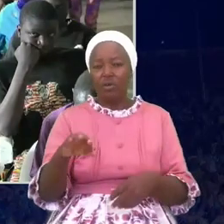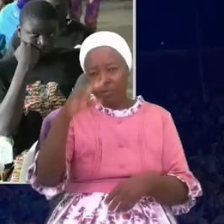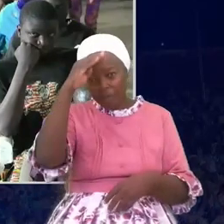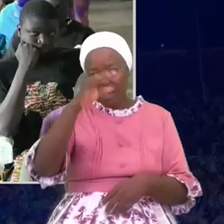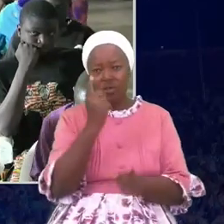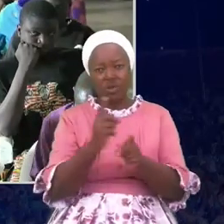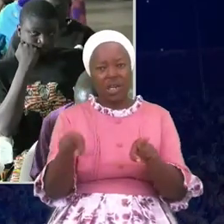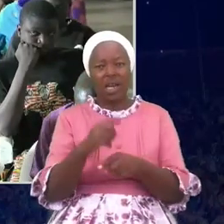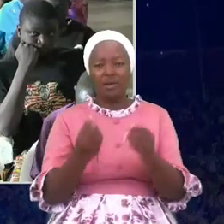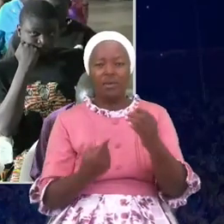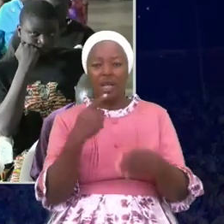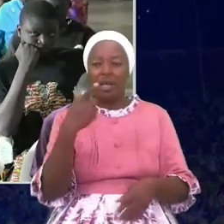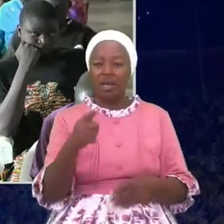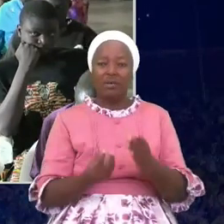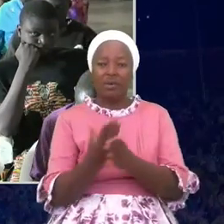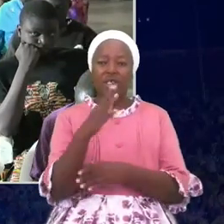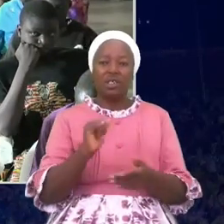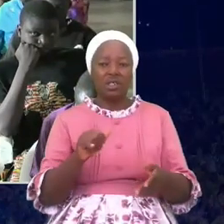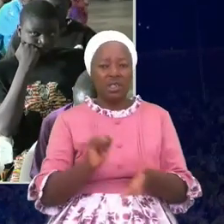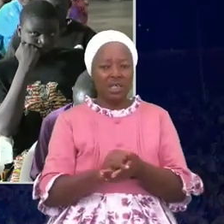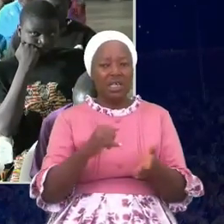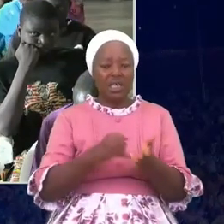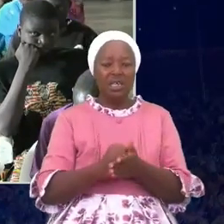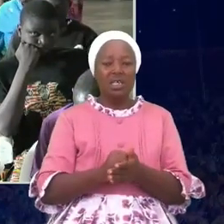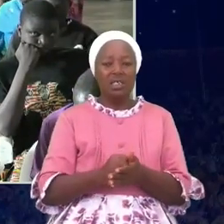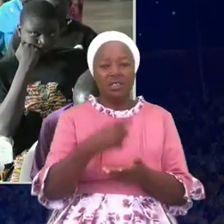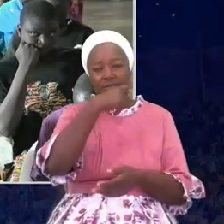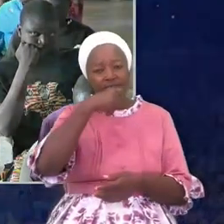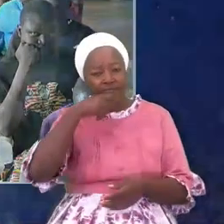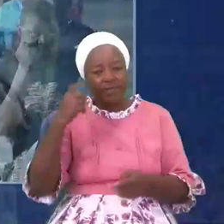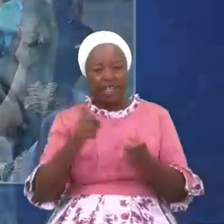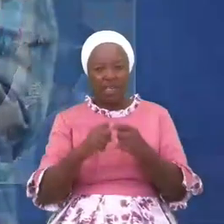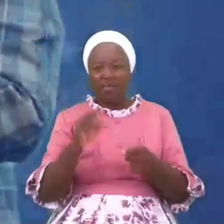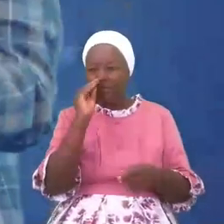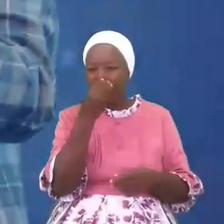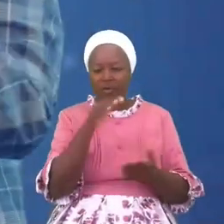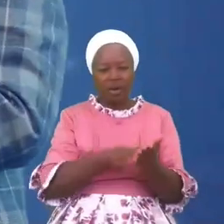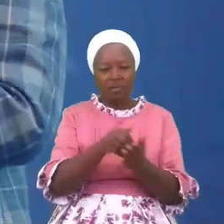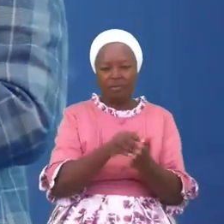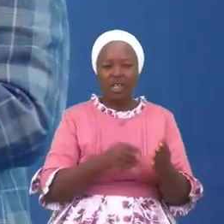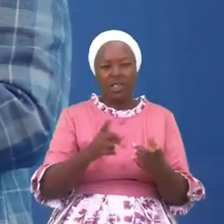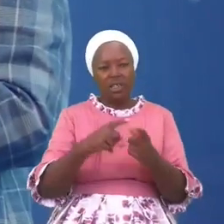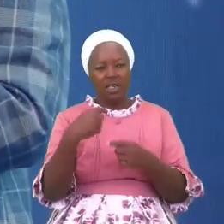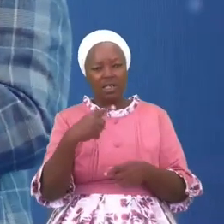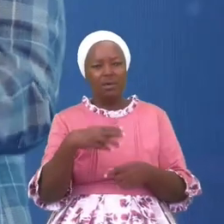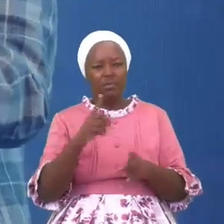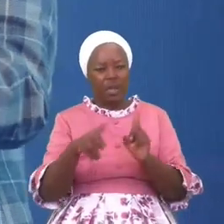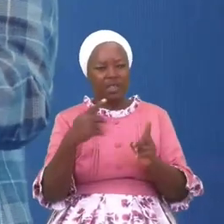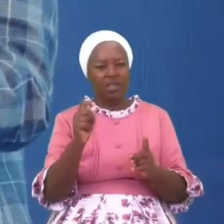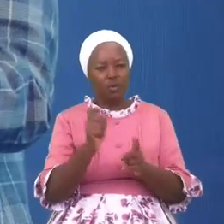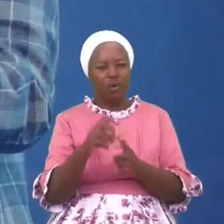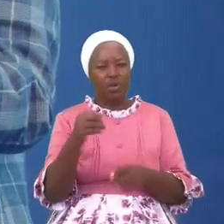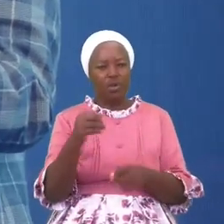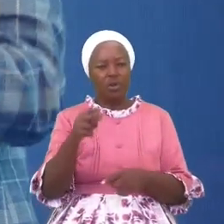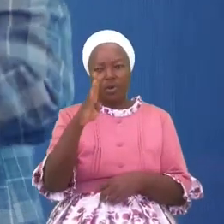flower, it fades away. But he says the word of God, the word of promise, and the